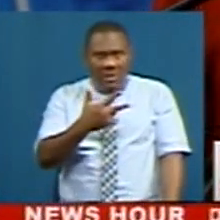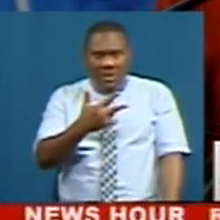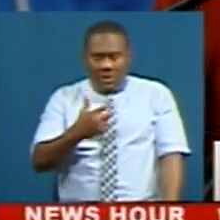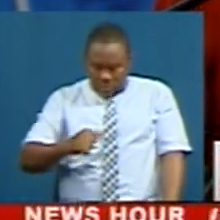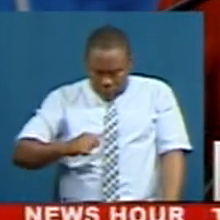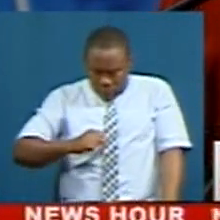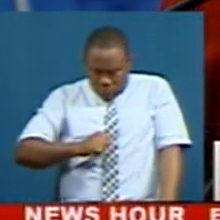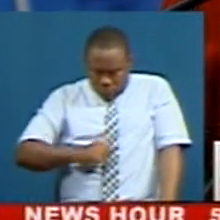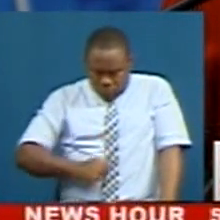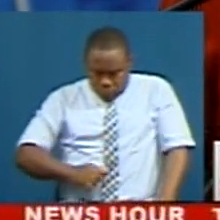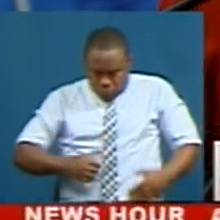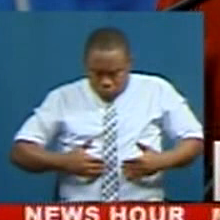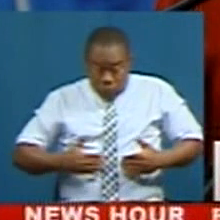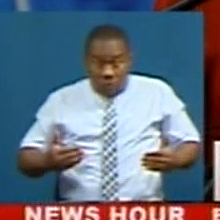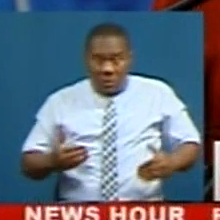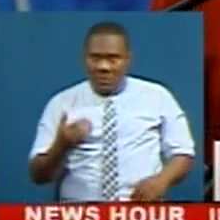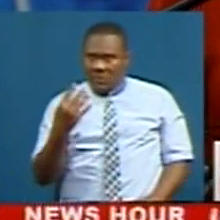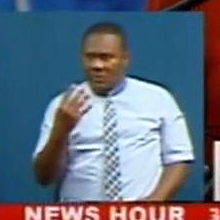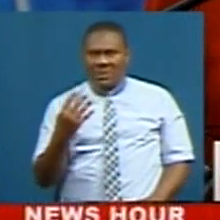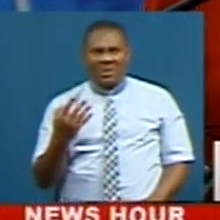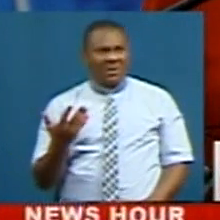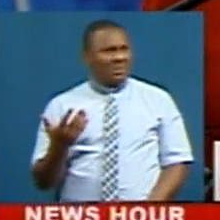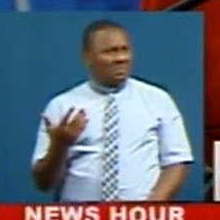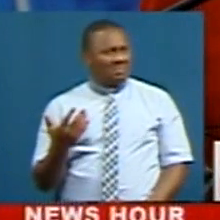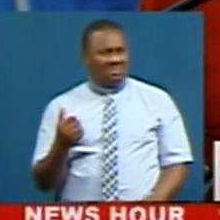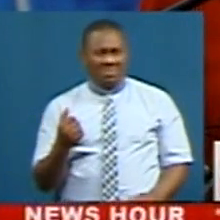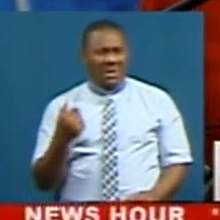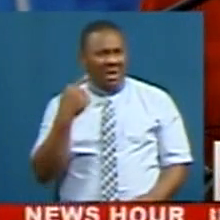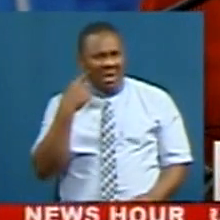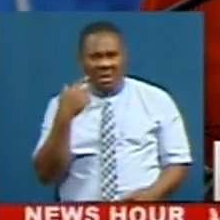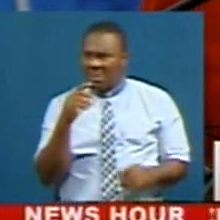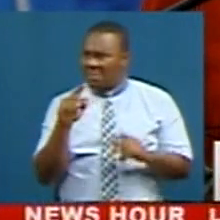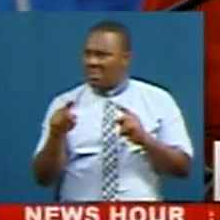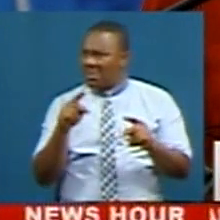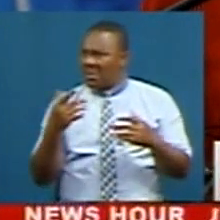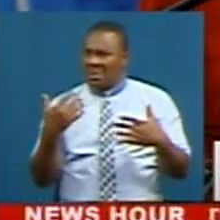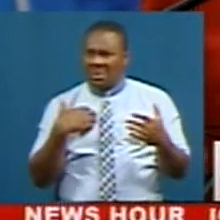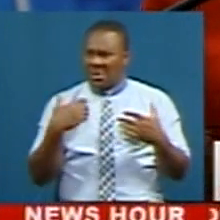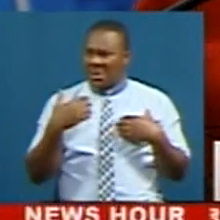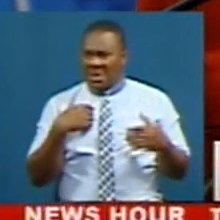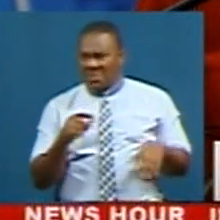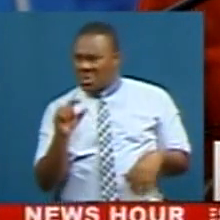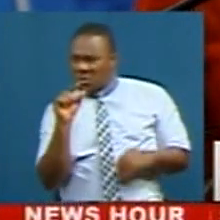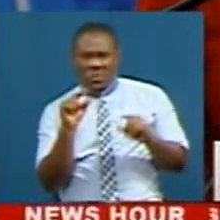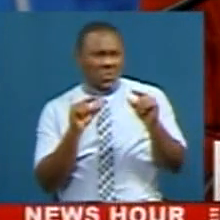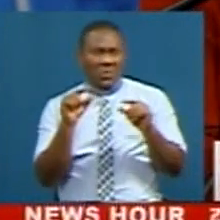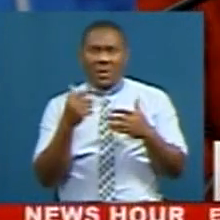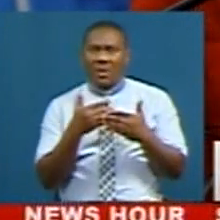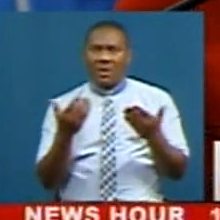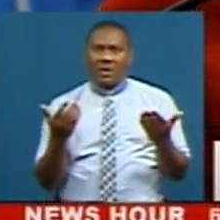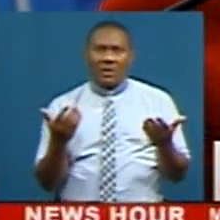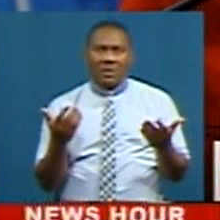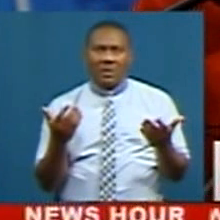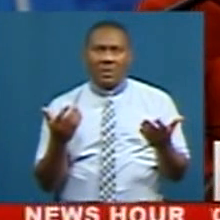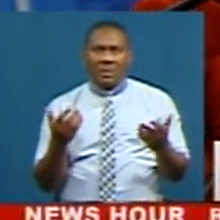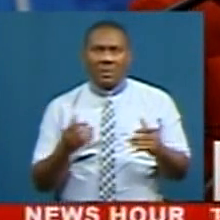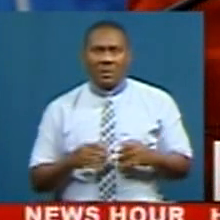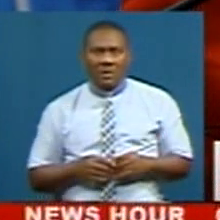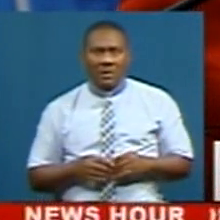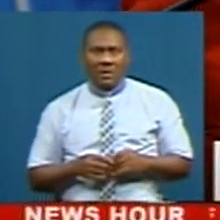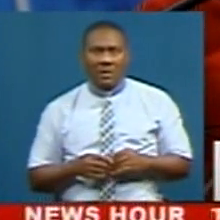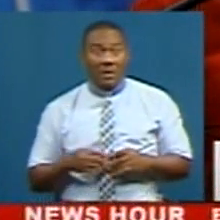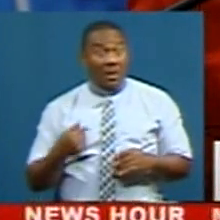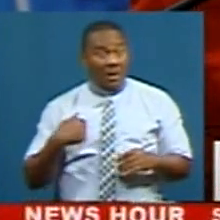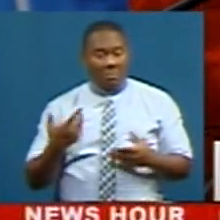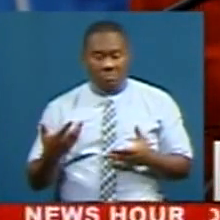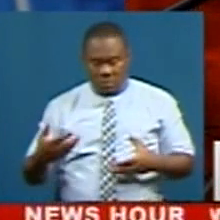And so when people complain about little things, for me, I think they're stressing about nothing because I've had a bikini